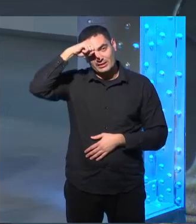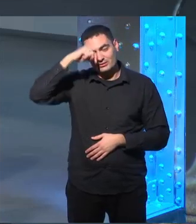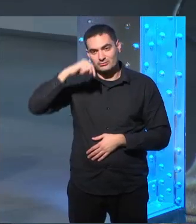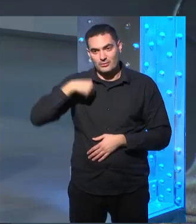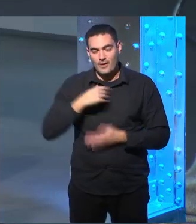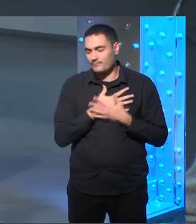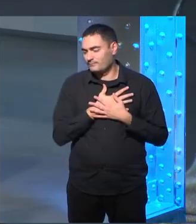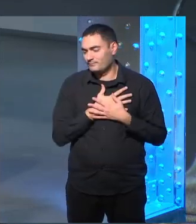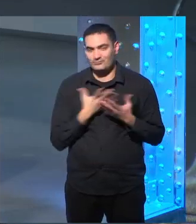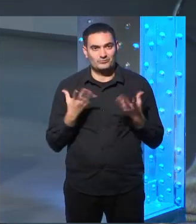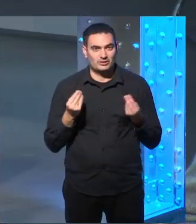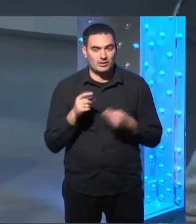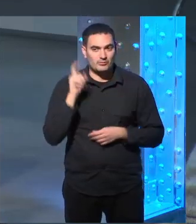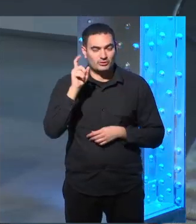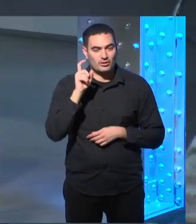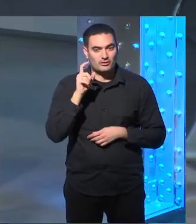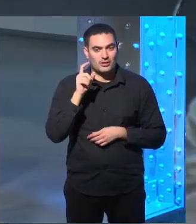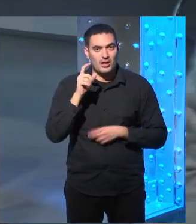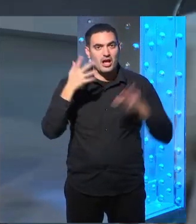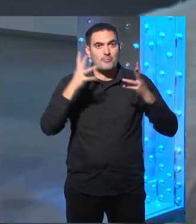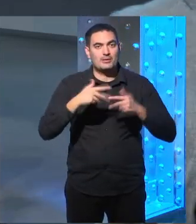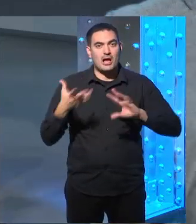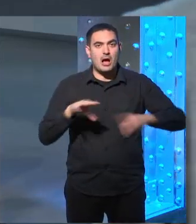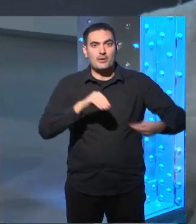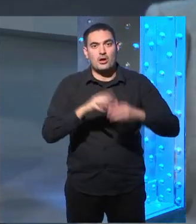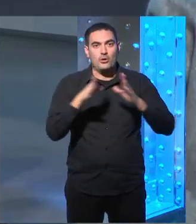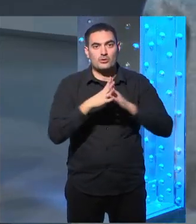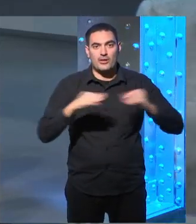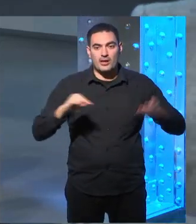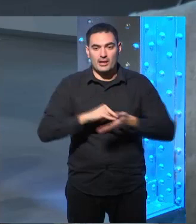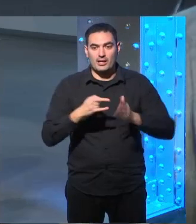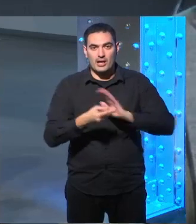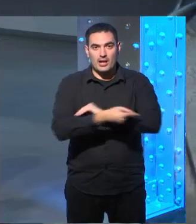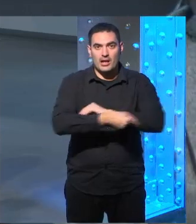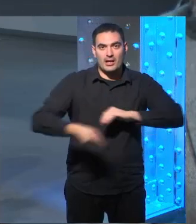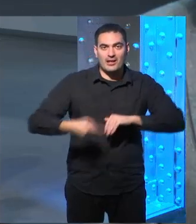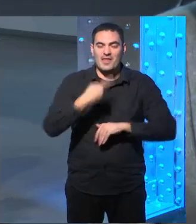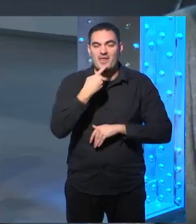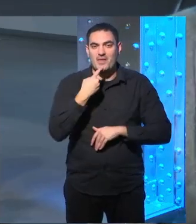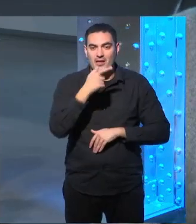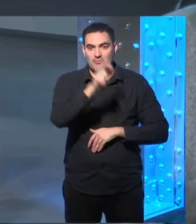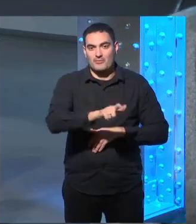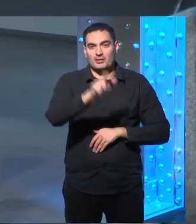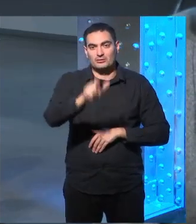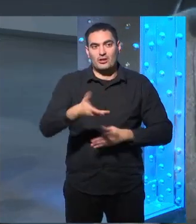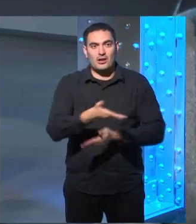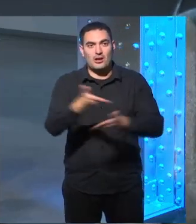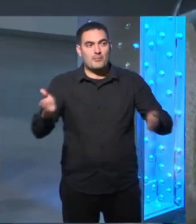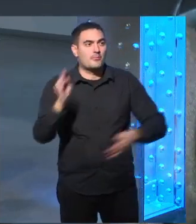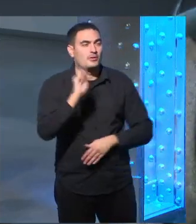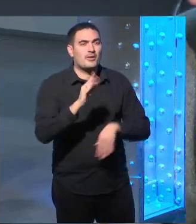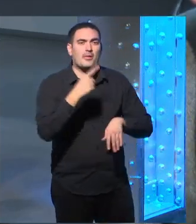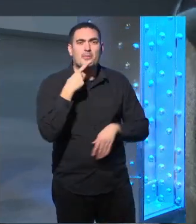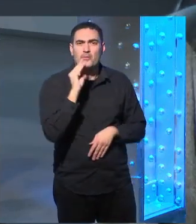teachers, who was my tutor for my thesis, my PhD, used to say that